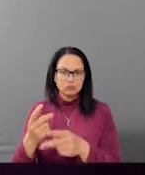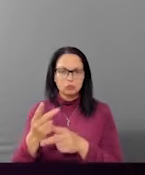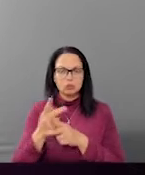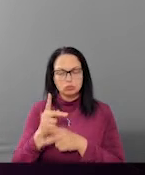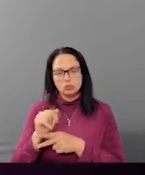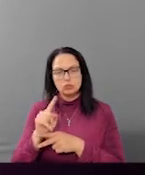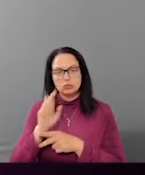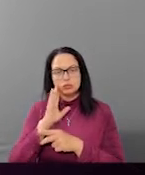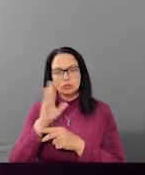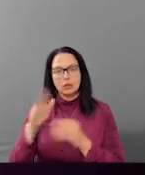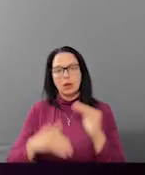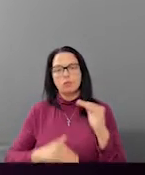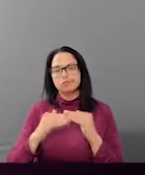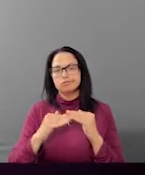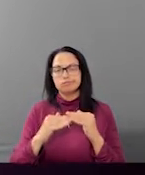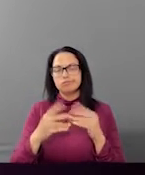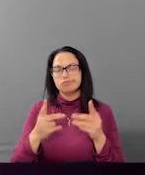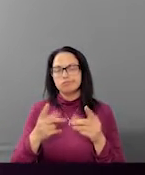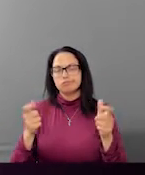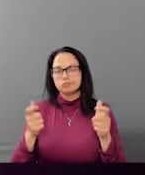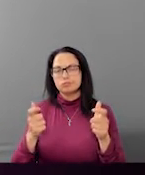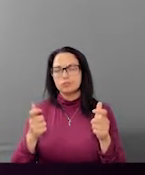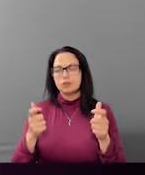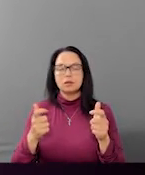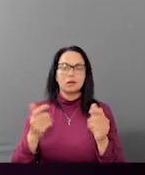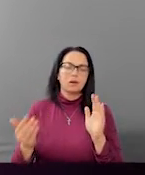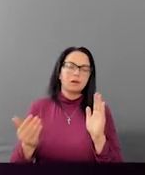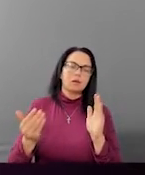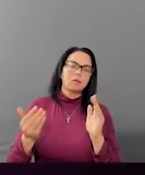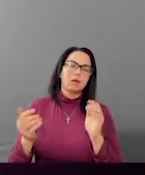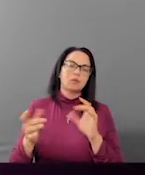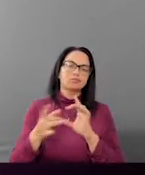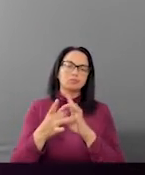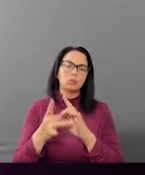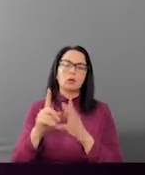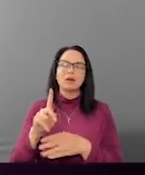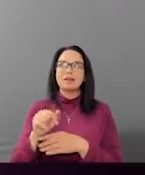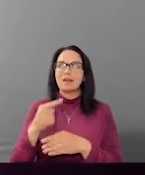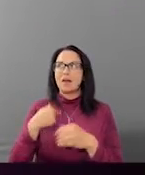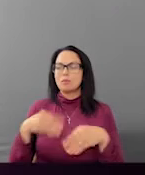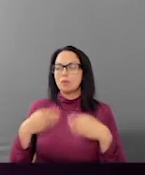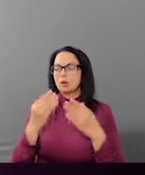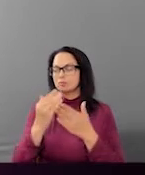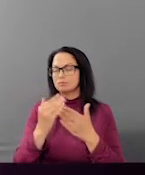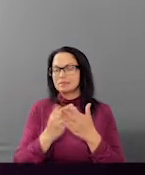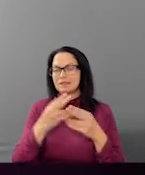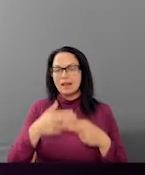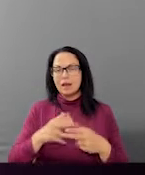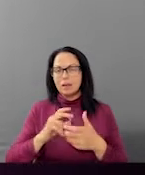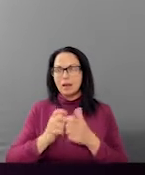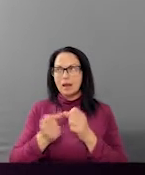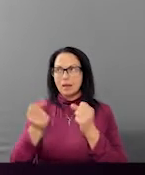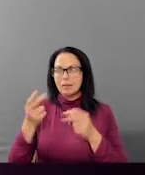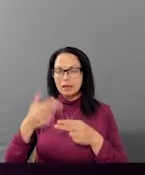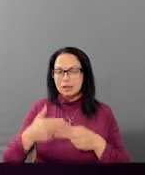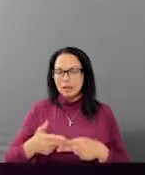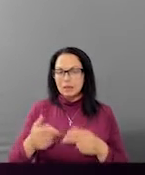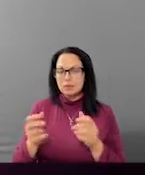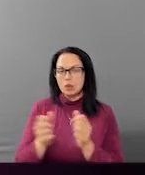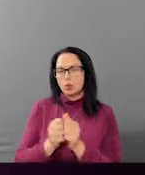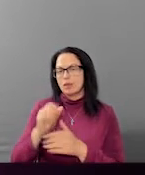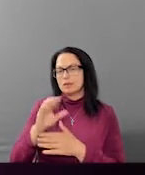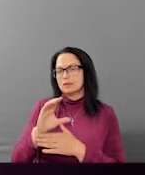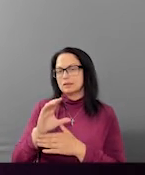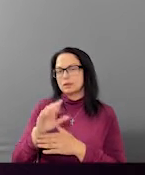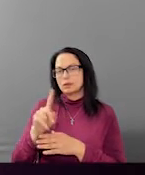order that will maximize efficiency made against that data. So if I gave you a list of names and I asked you, hey, find how many names in this list start with a C,